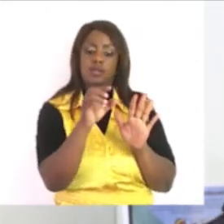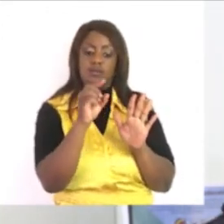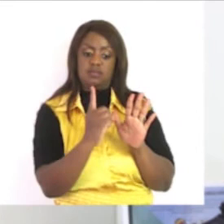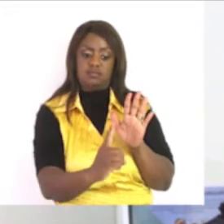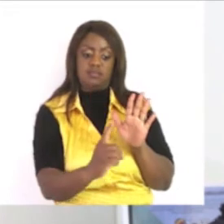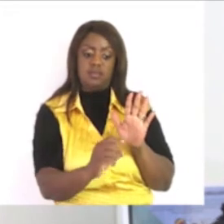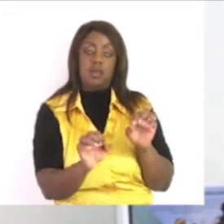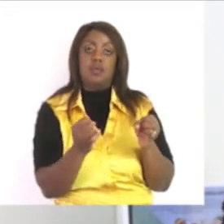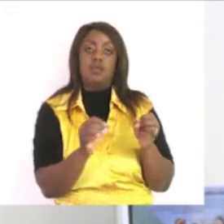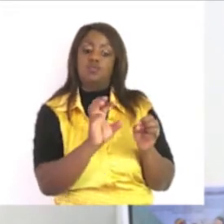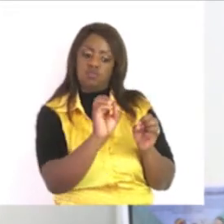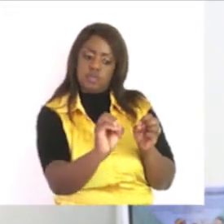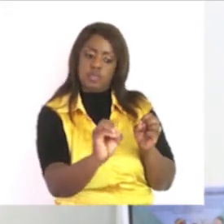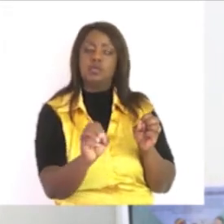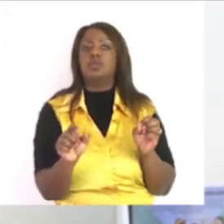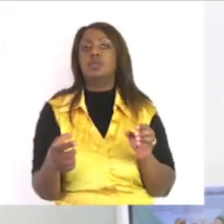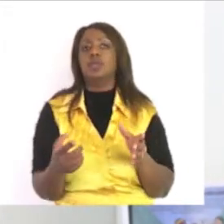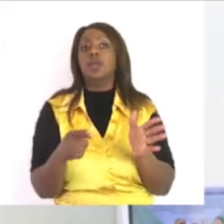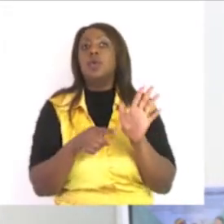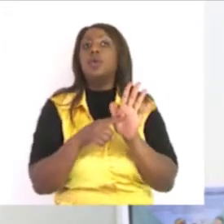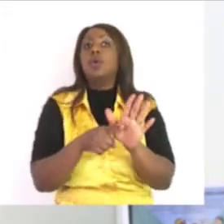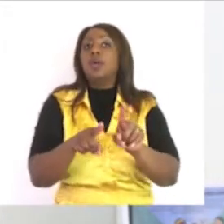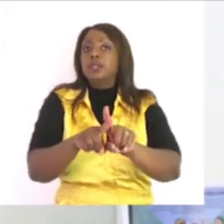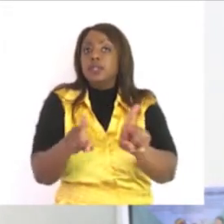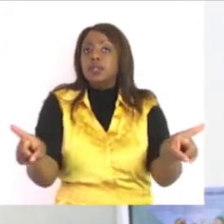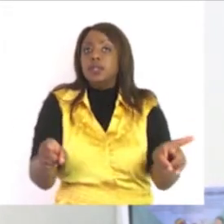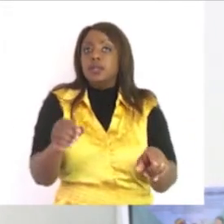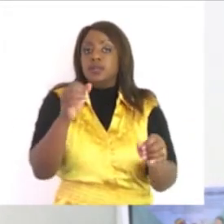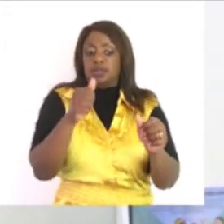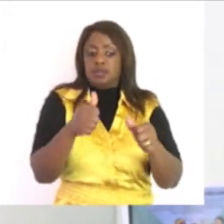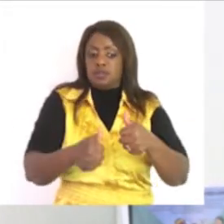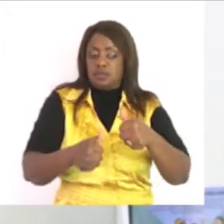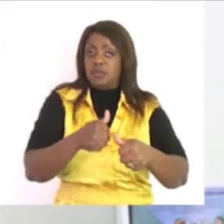here. So the difference here, I'll have a